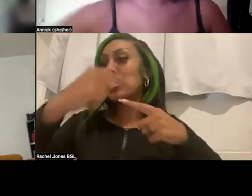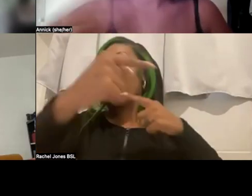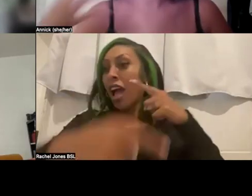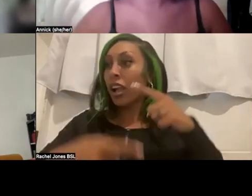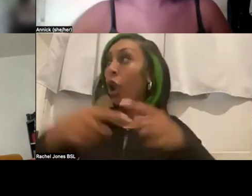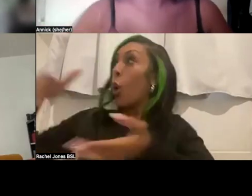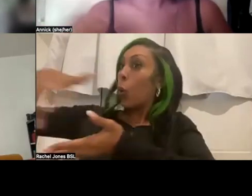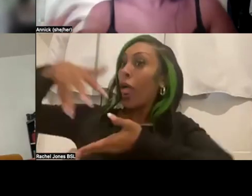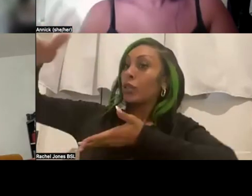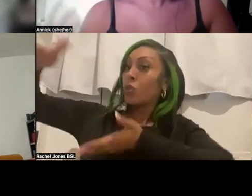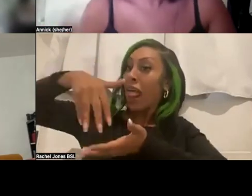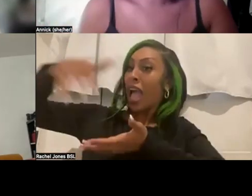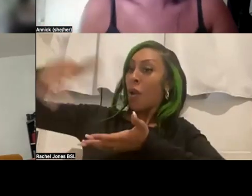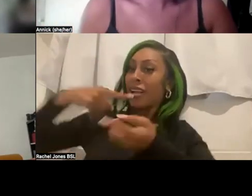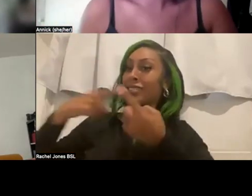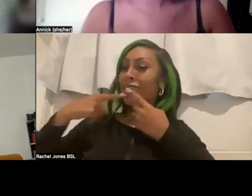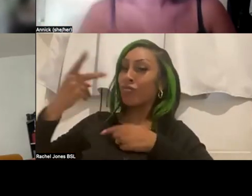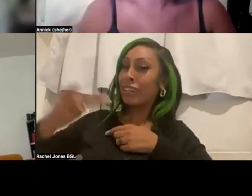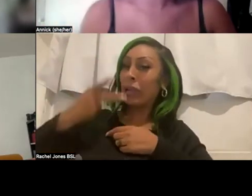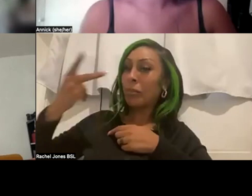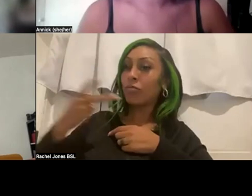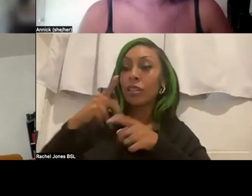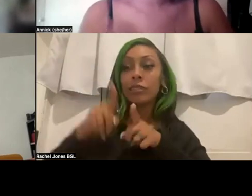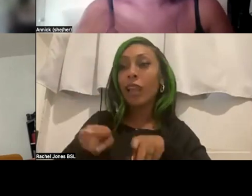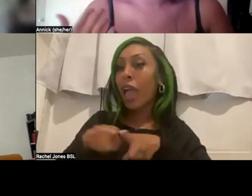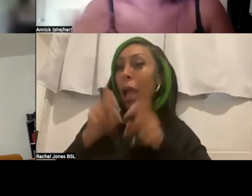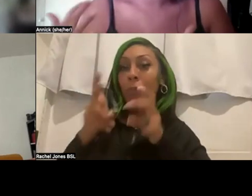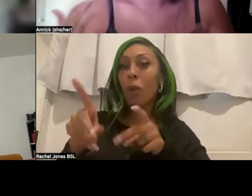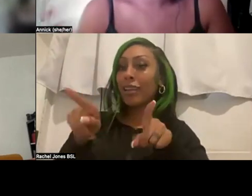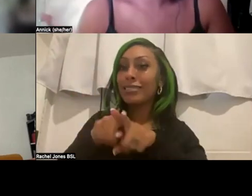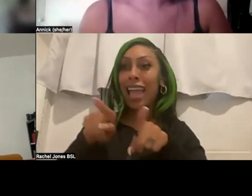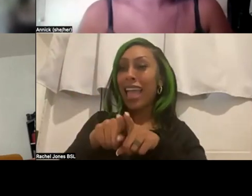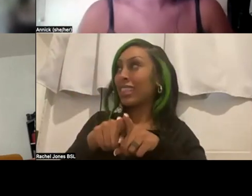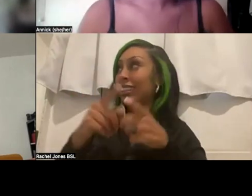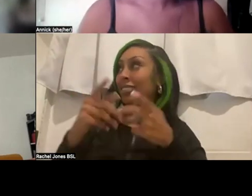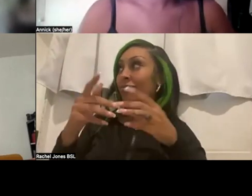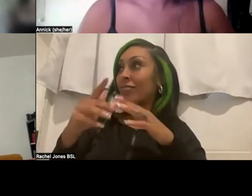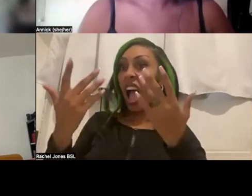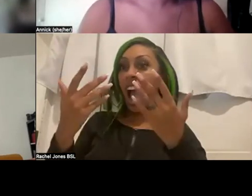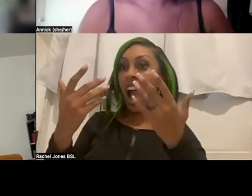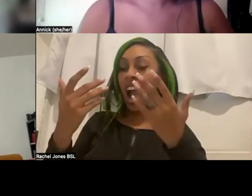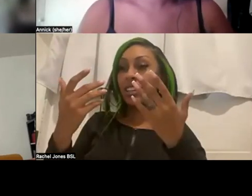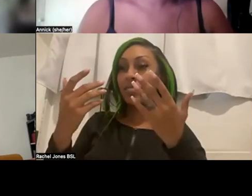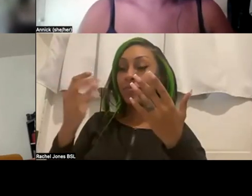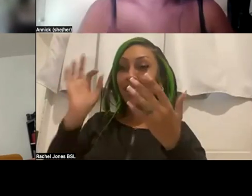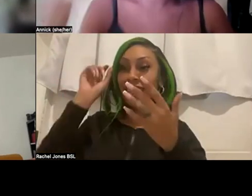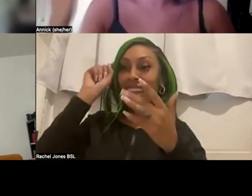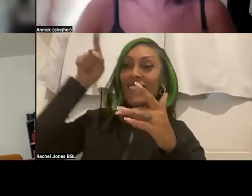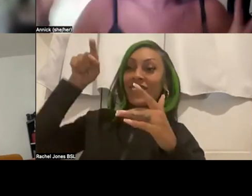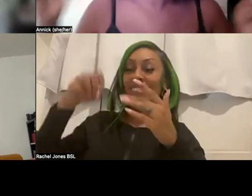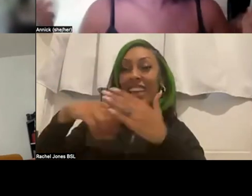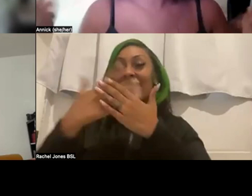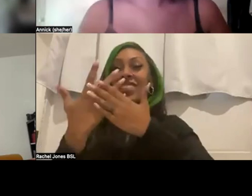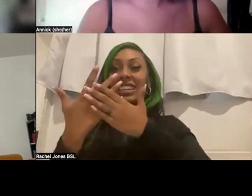data over and over, usually in the same ways, in the same harmful ways and uninventive ways, and the